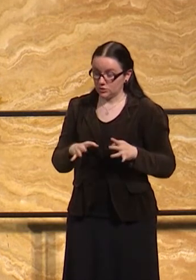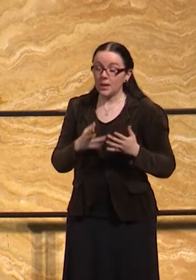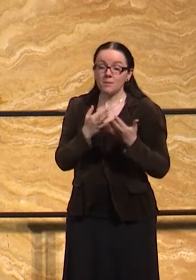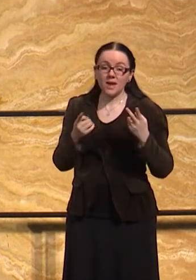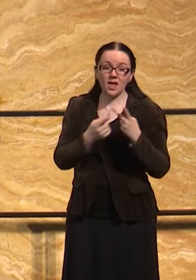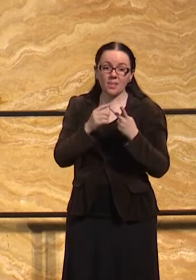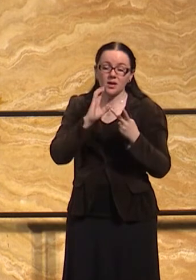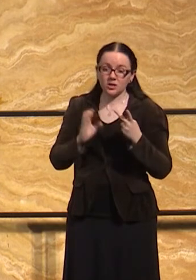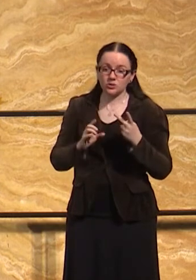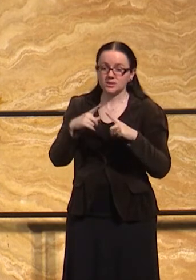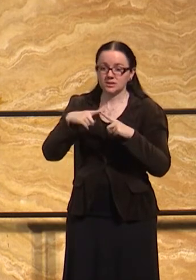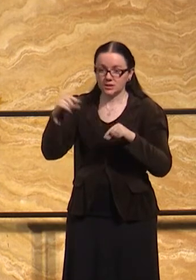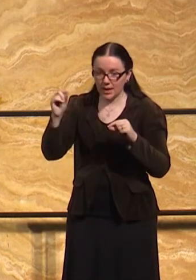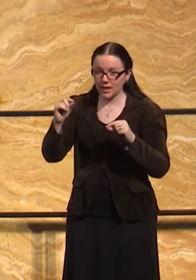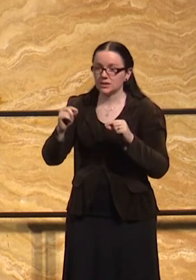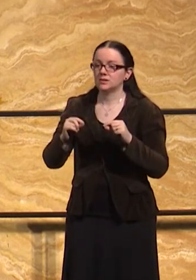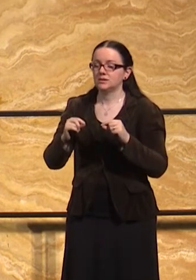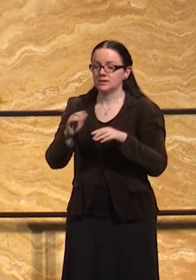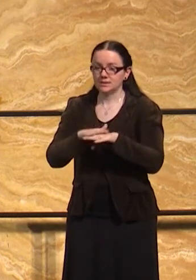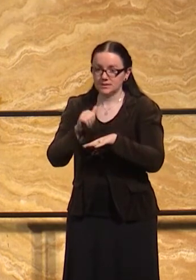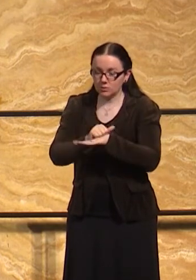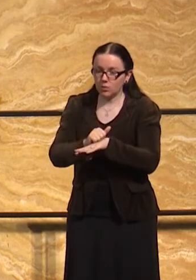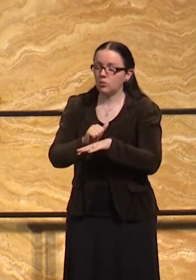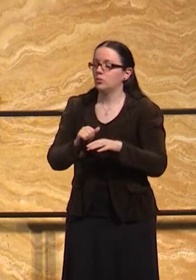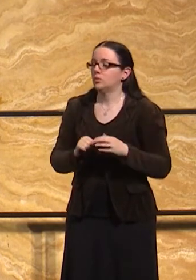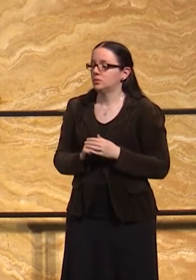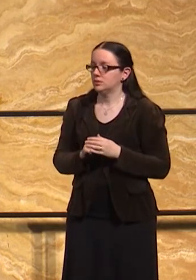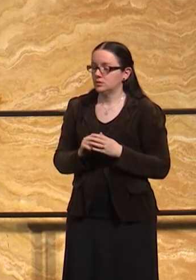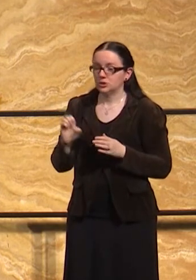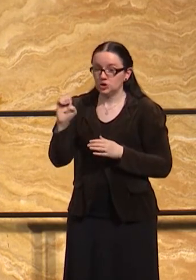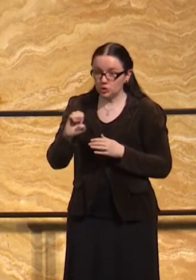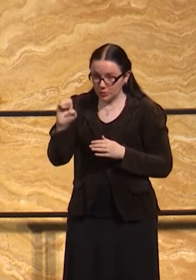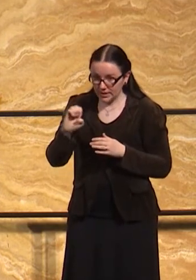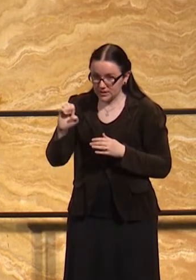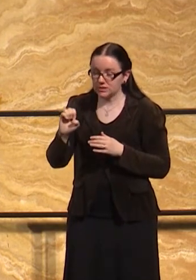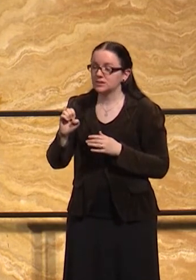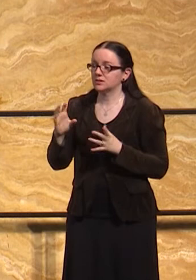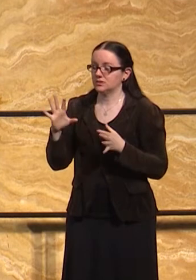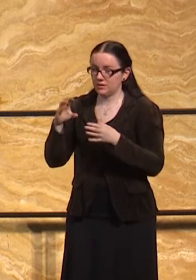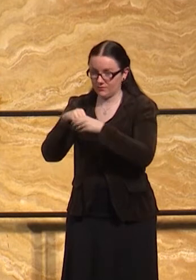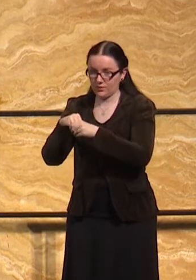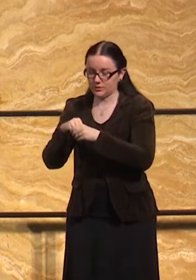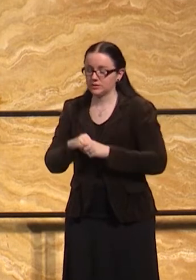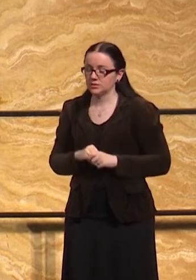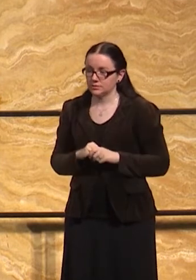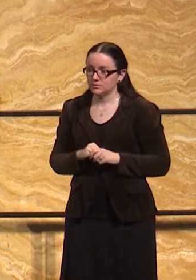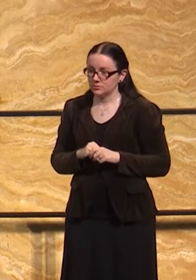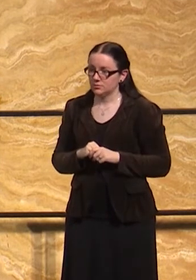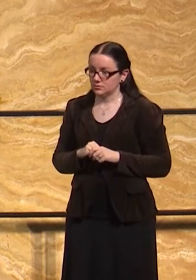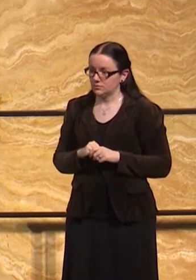Japan and our neighbors, Singapore, Europeans, during that critical